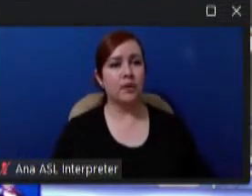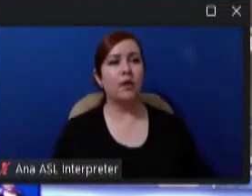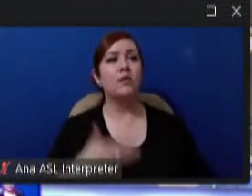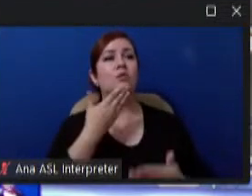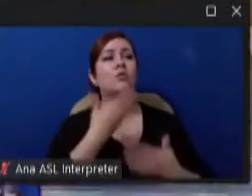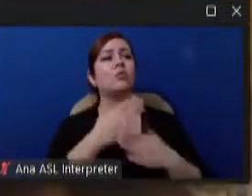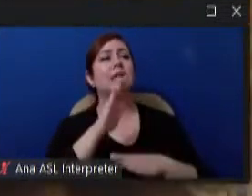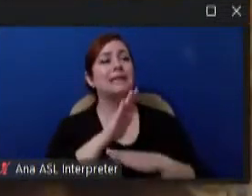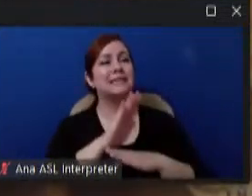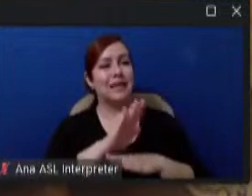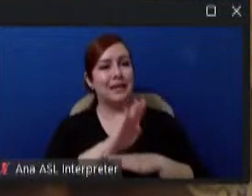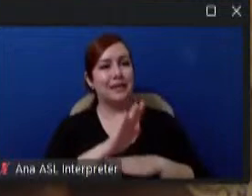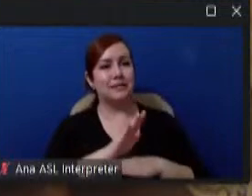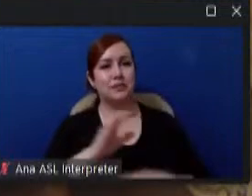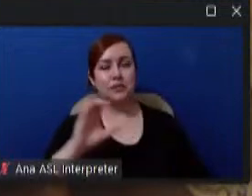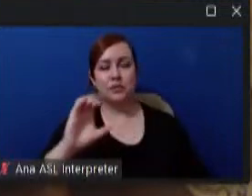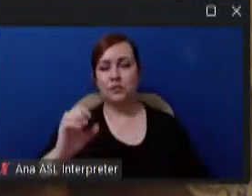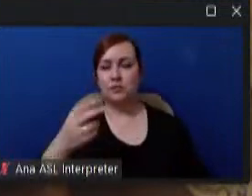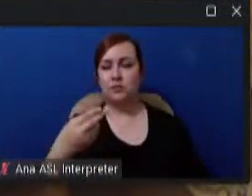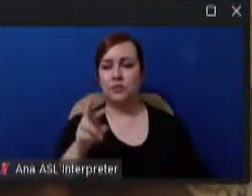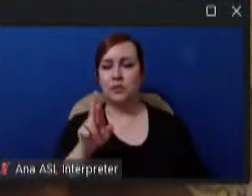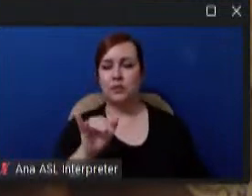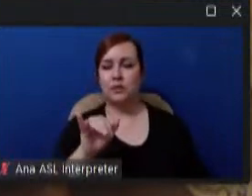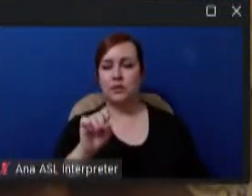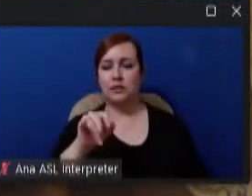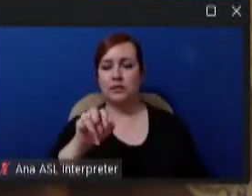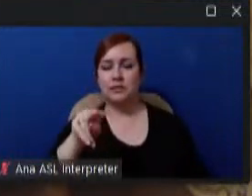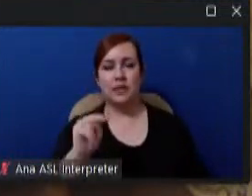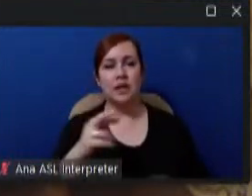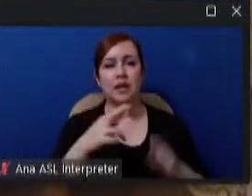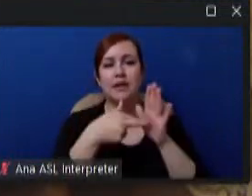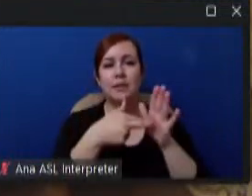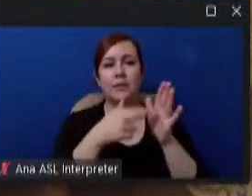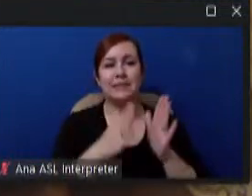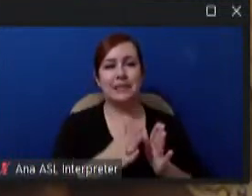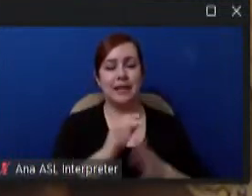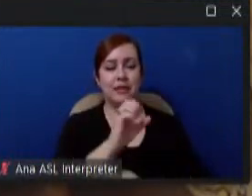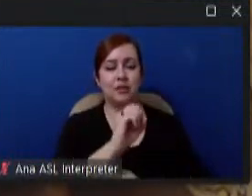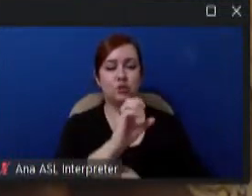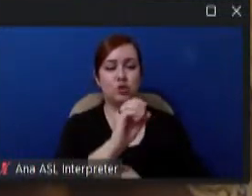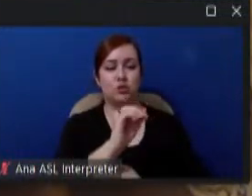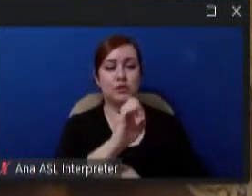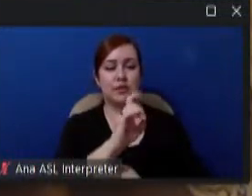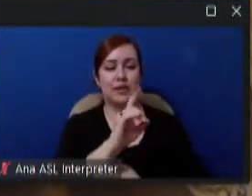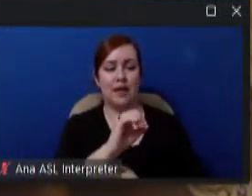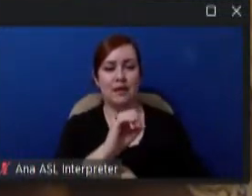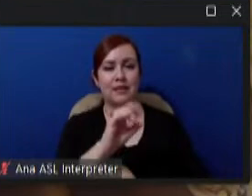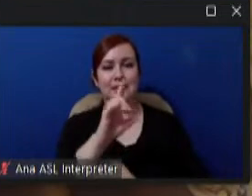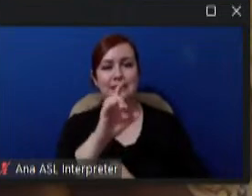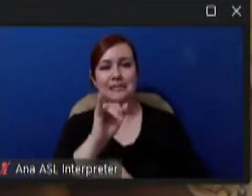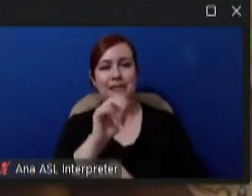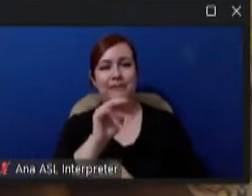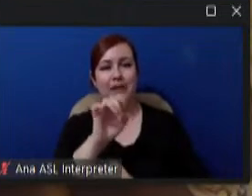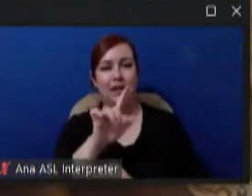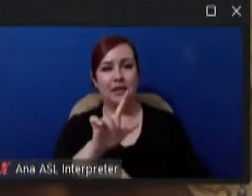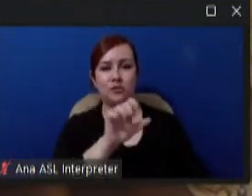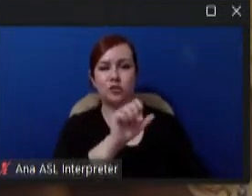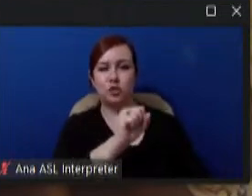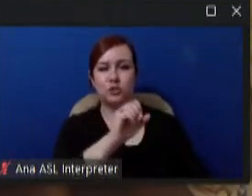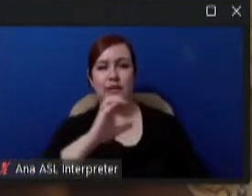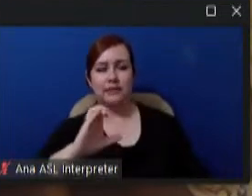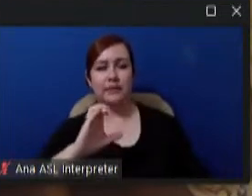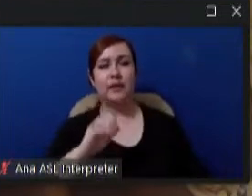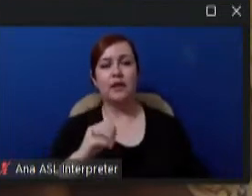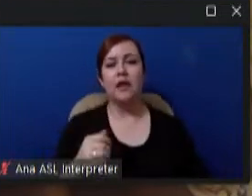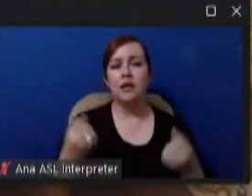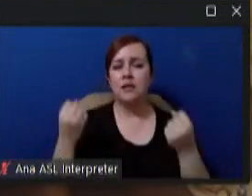Good afternoon. I'm Christian Murillo, a human rights defender and civil society representative.